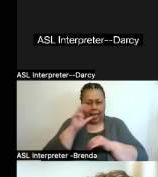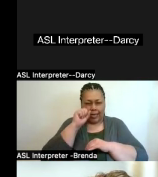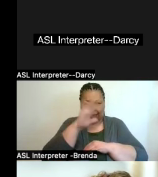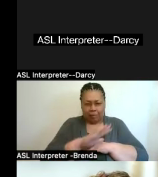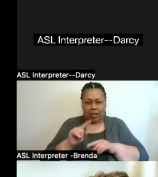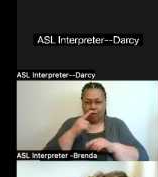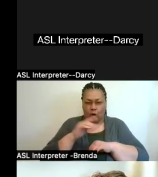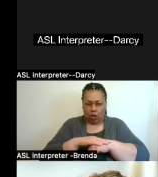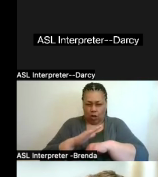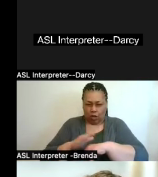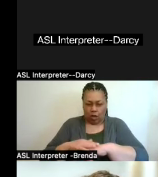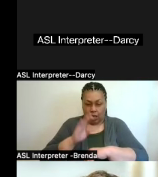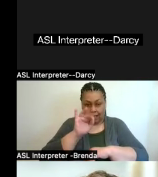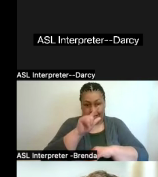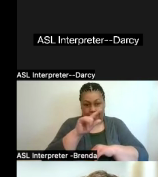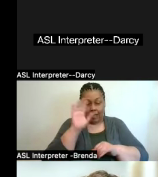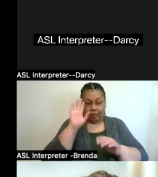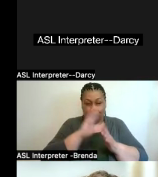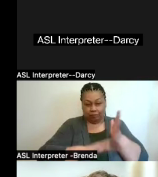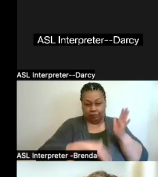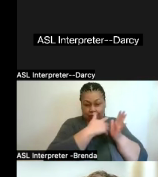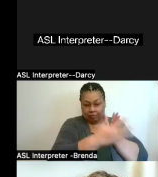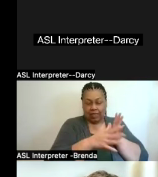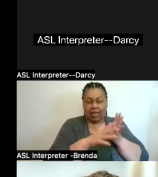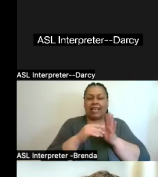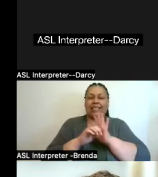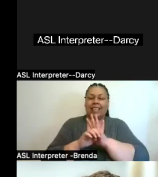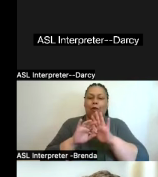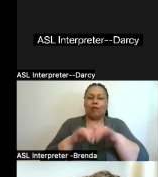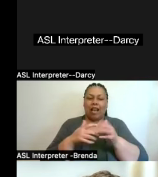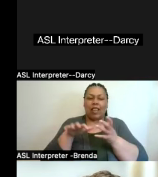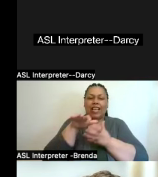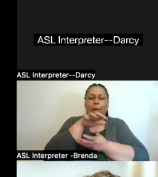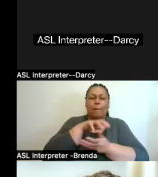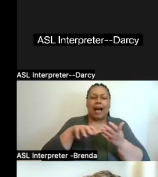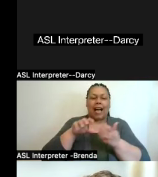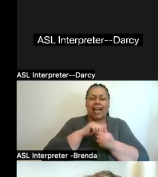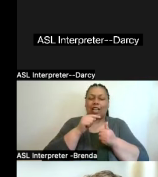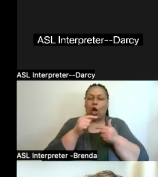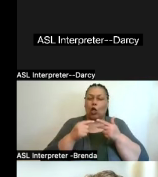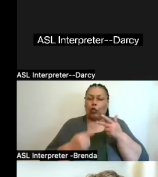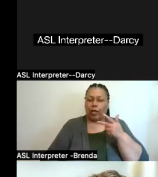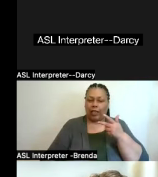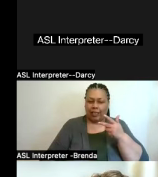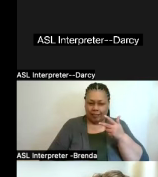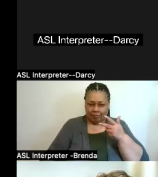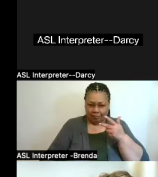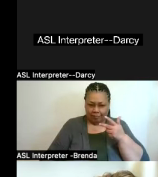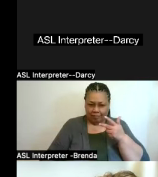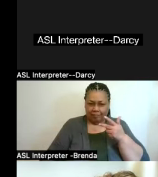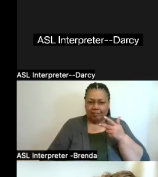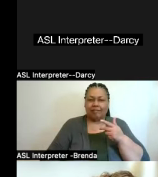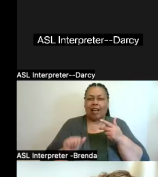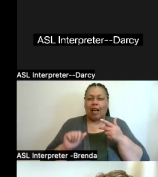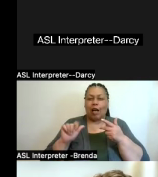so the plot that I'm showing here is an example of how Shake Alert combines the different algorithms. So this is